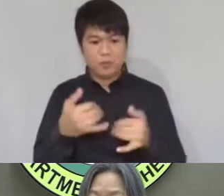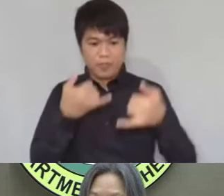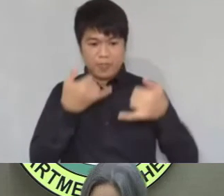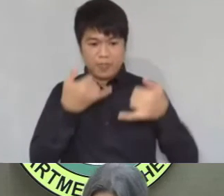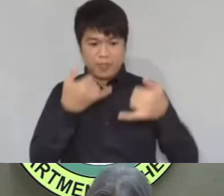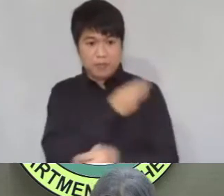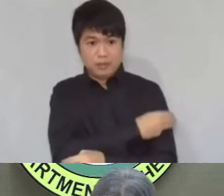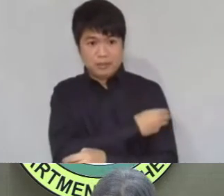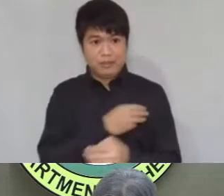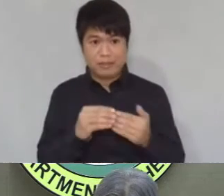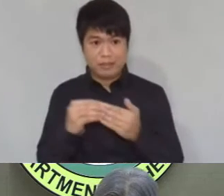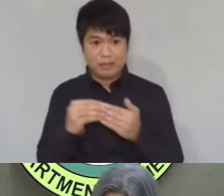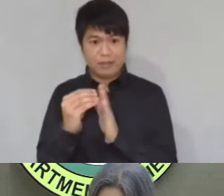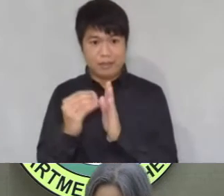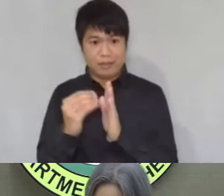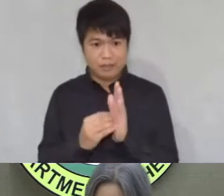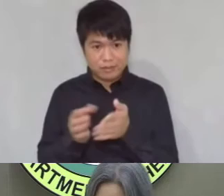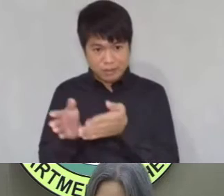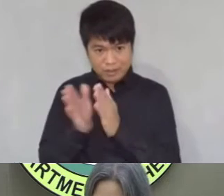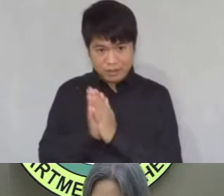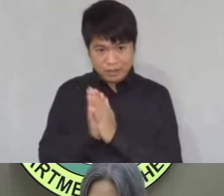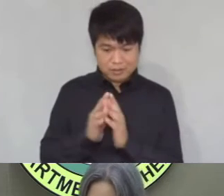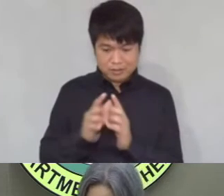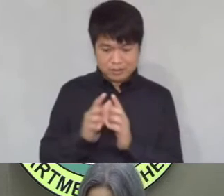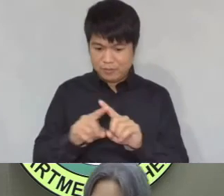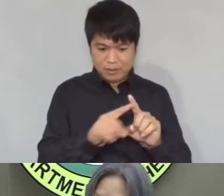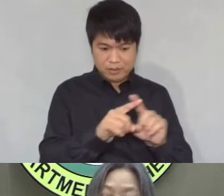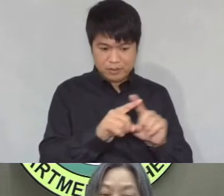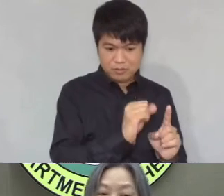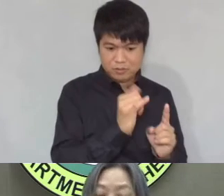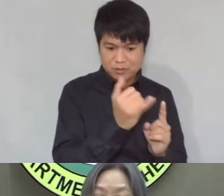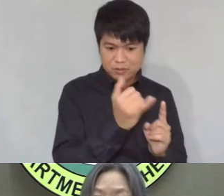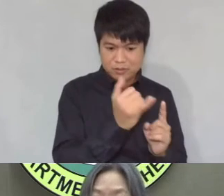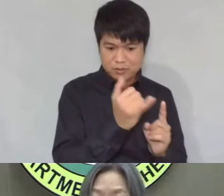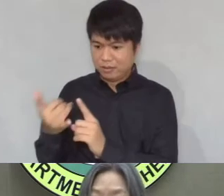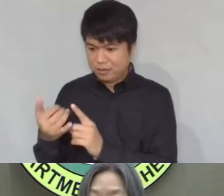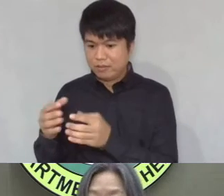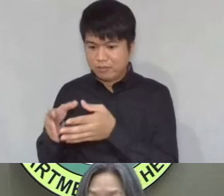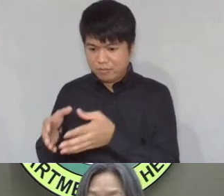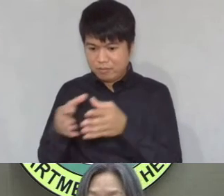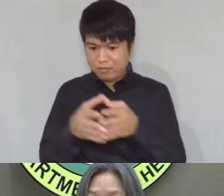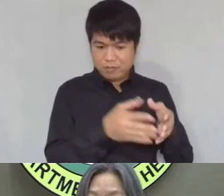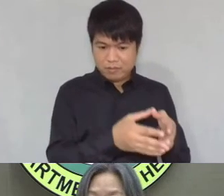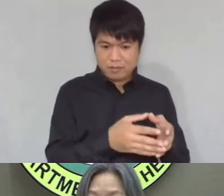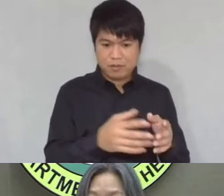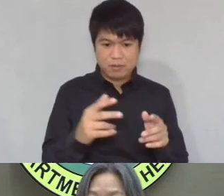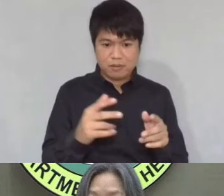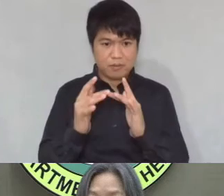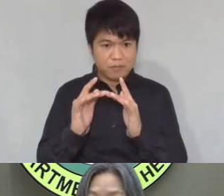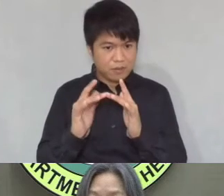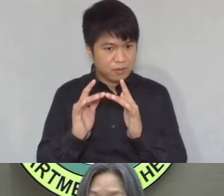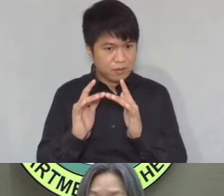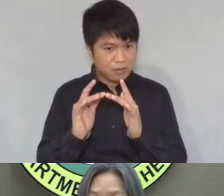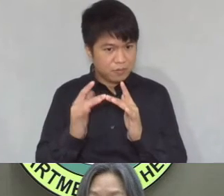specifically telemedicine guidelines. At that meeting, I asked for the different component societies to submit two things. Number one,